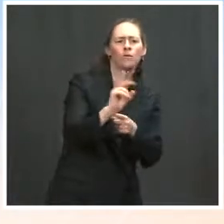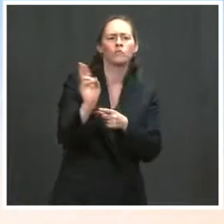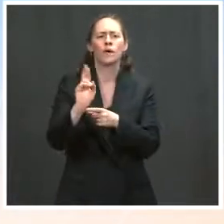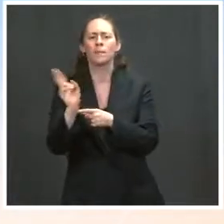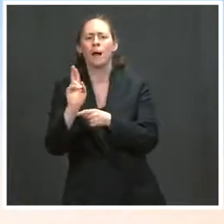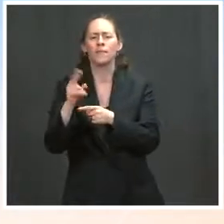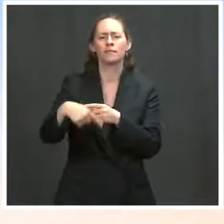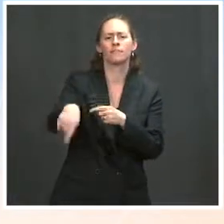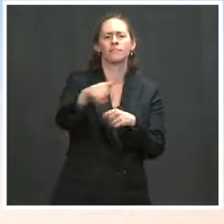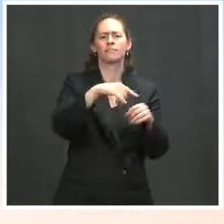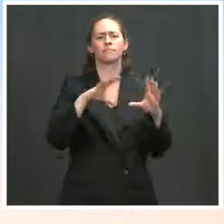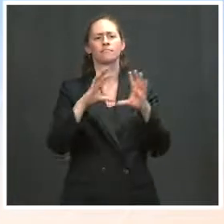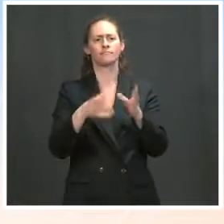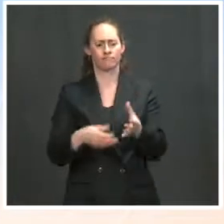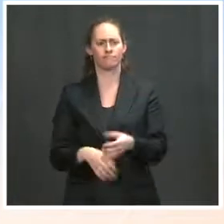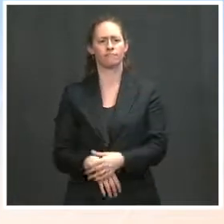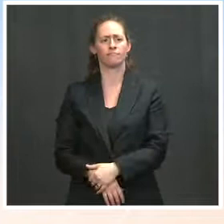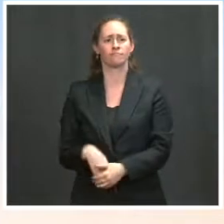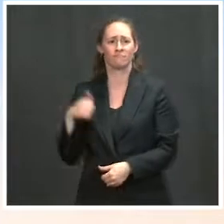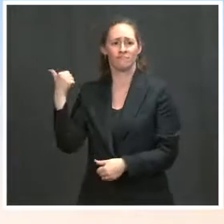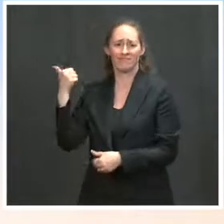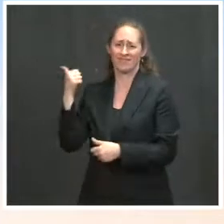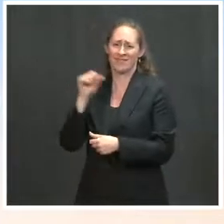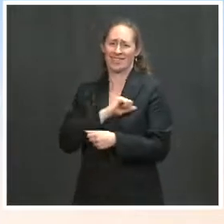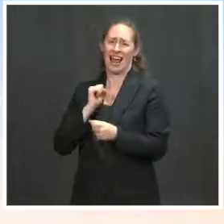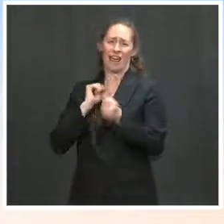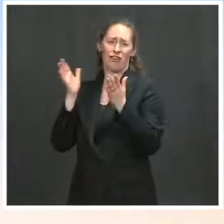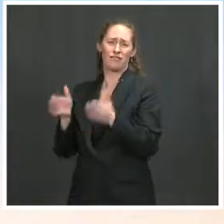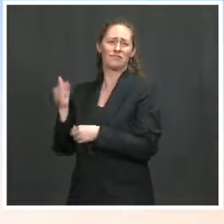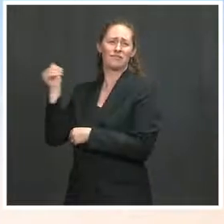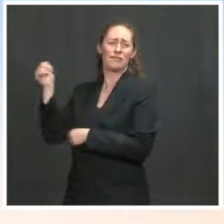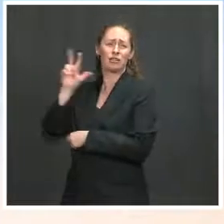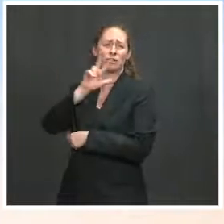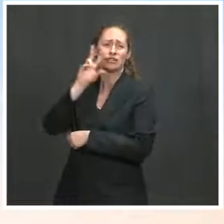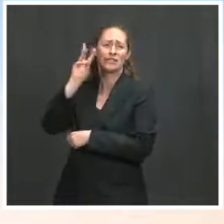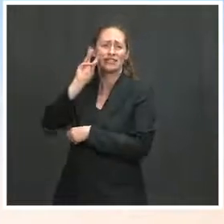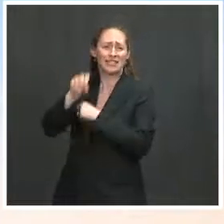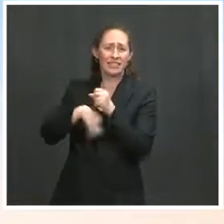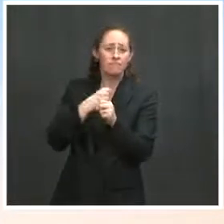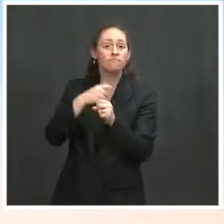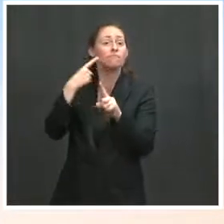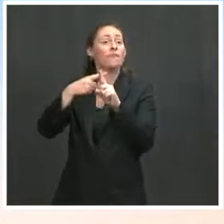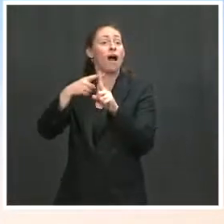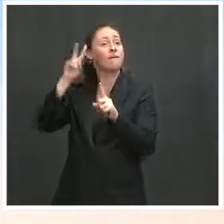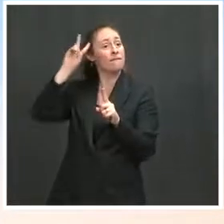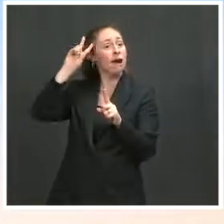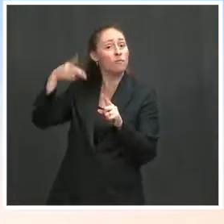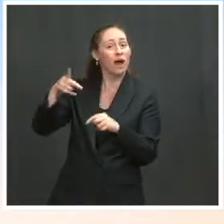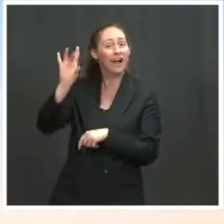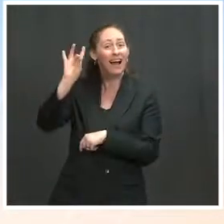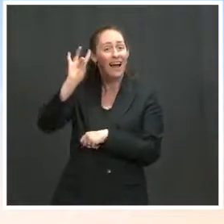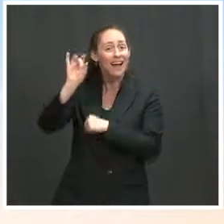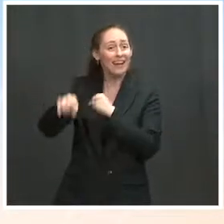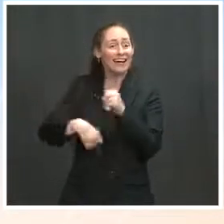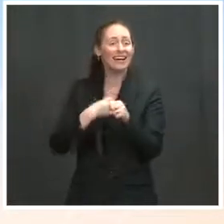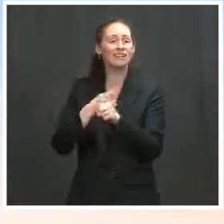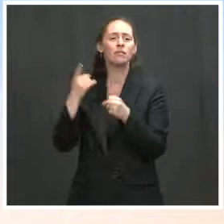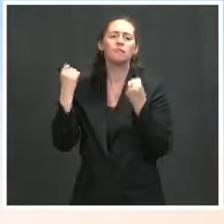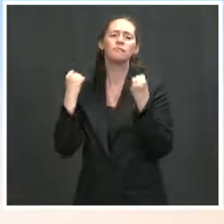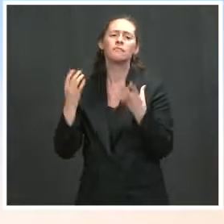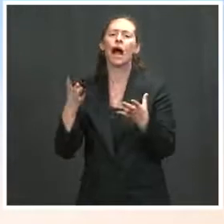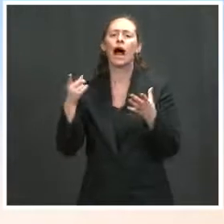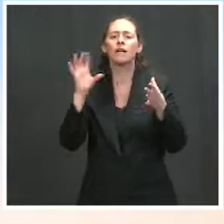for 36 years, a vice president for 8 years. He has a lot of close relationships. They talk about an array of issues, and so I don't